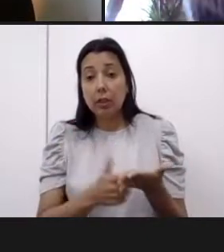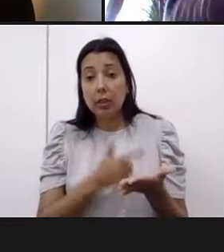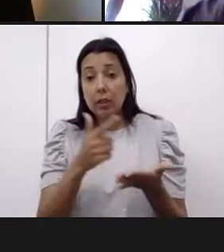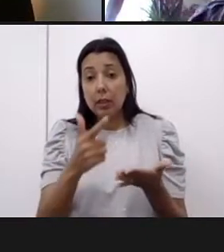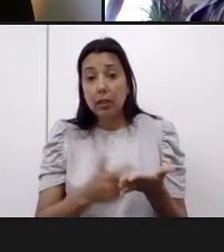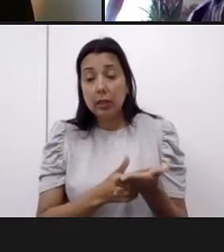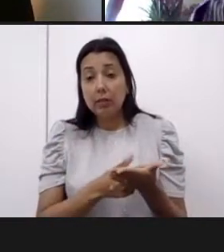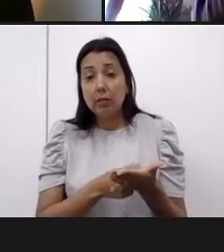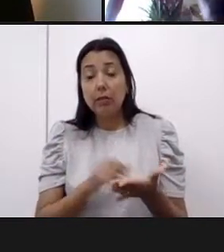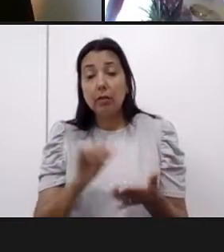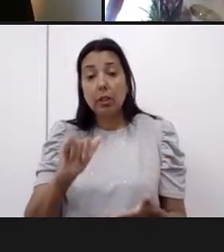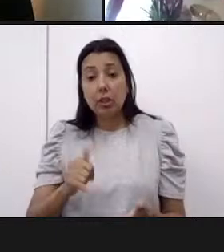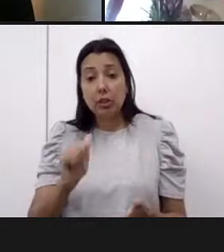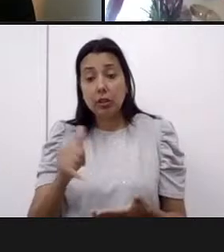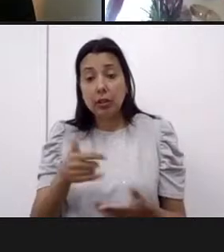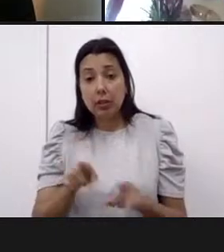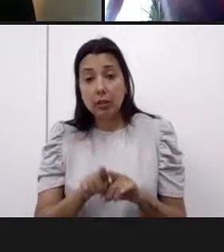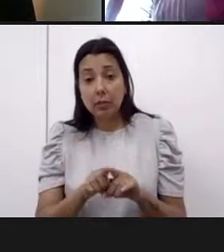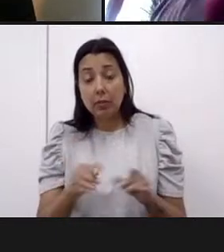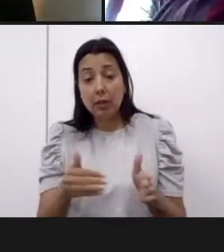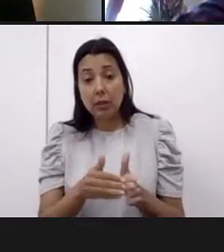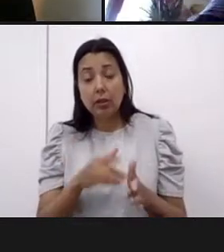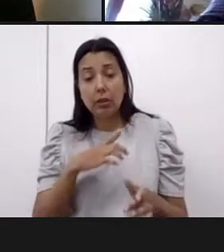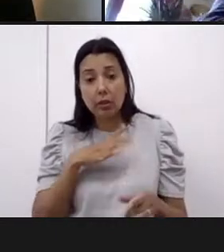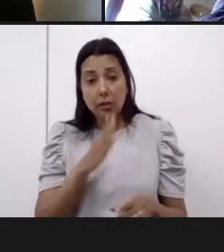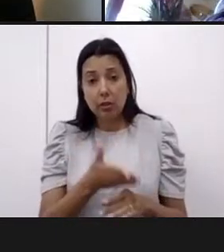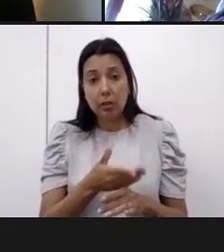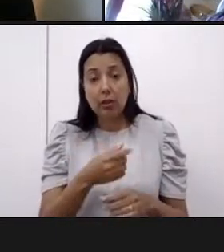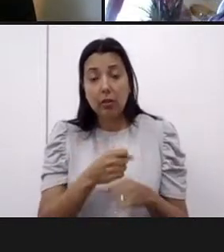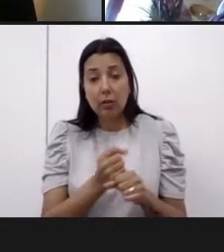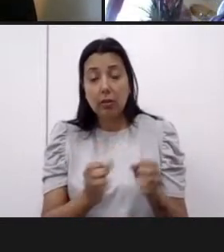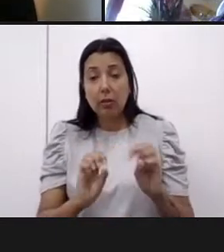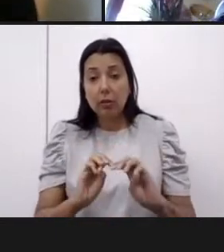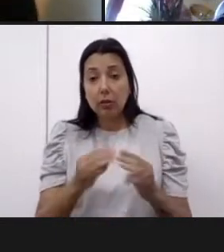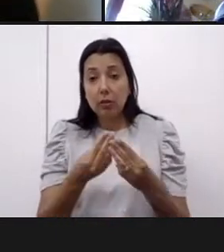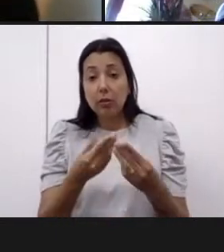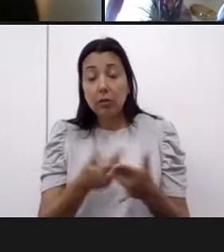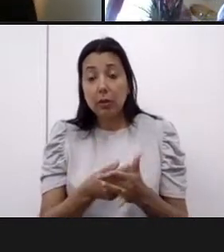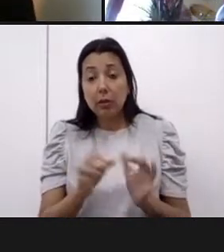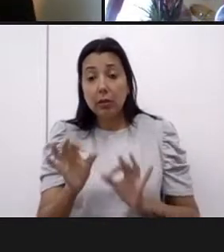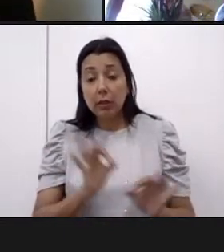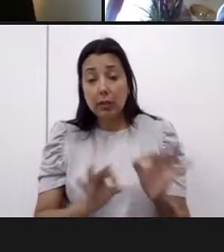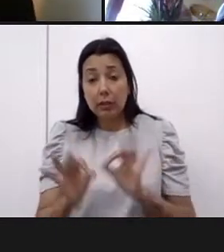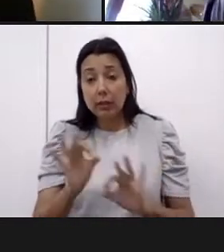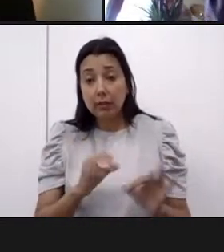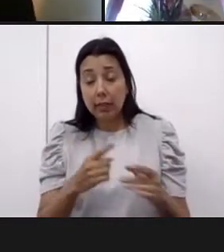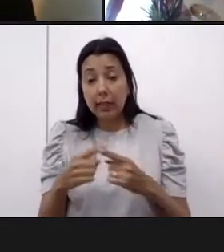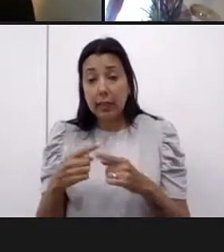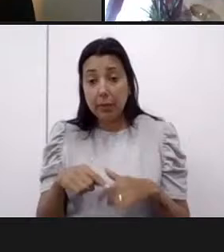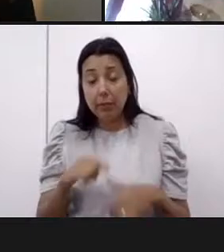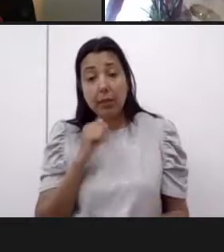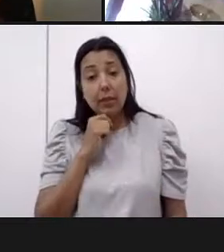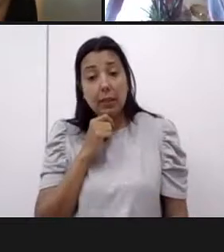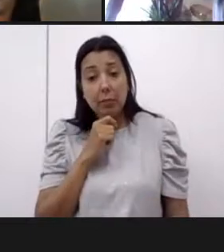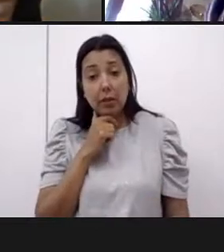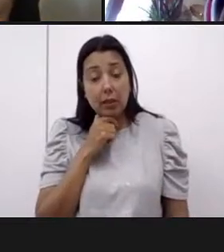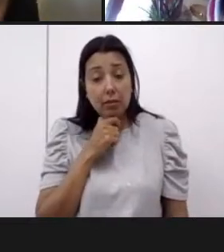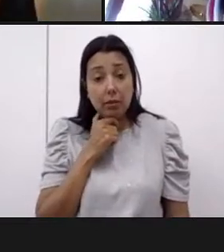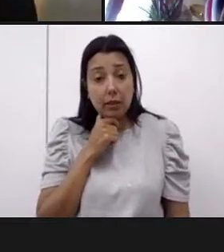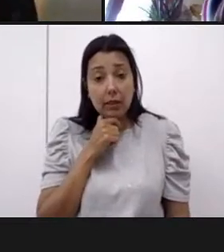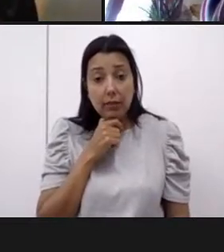or February 2018, and the workshop was mainly organized by Professor Ève